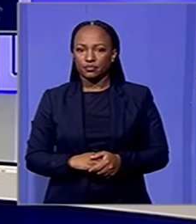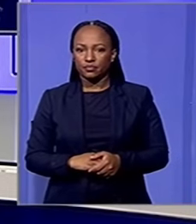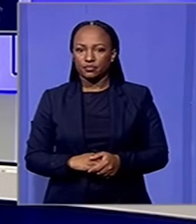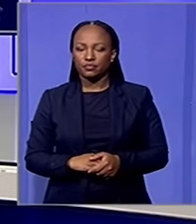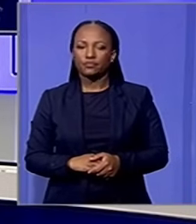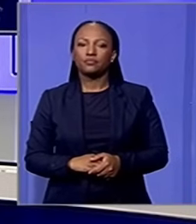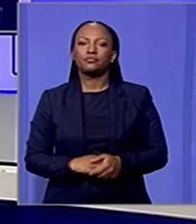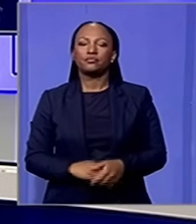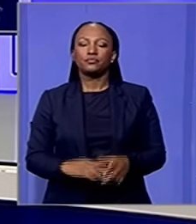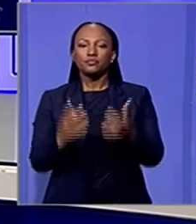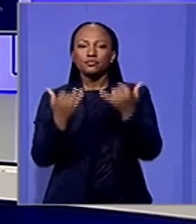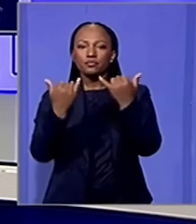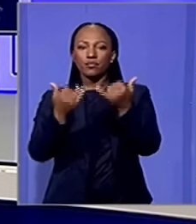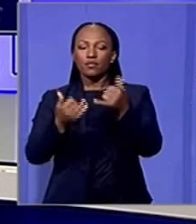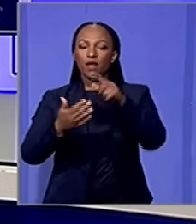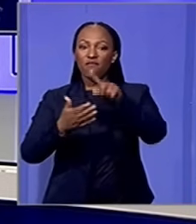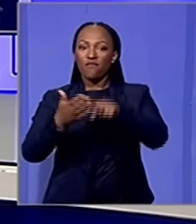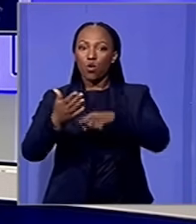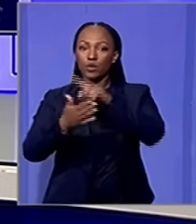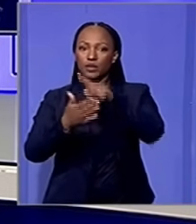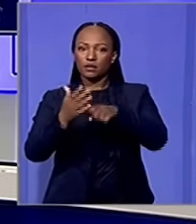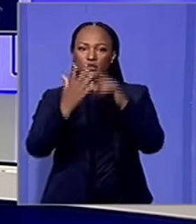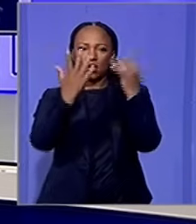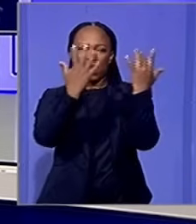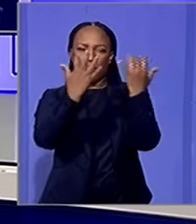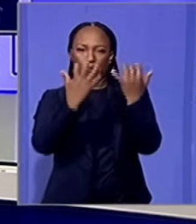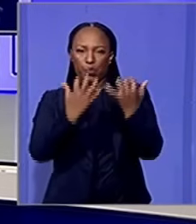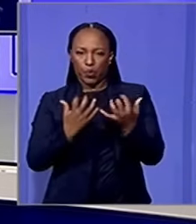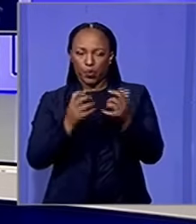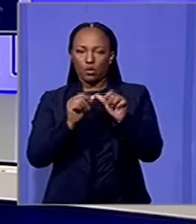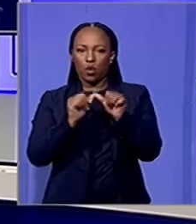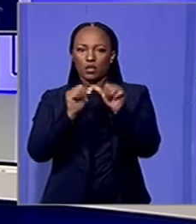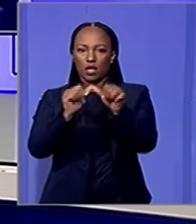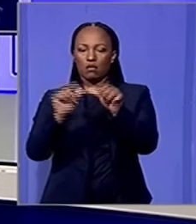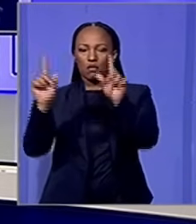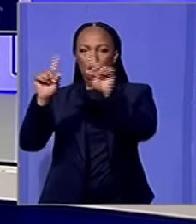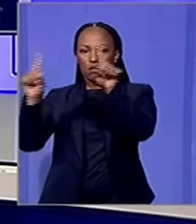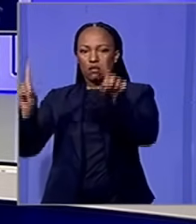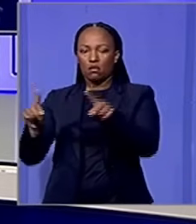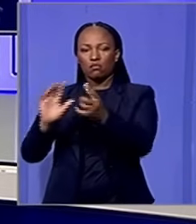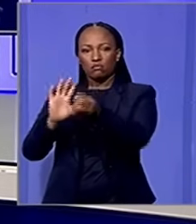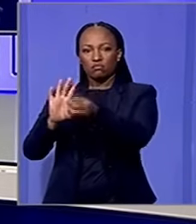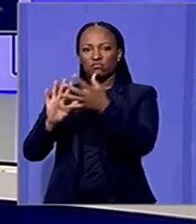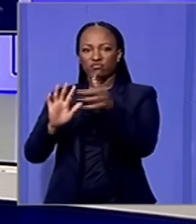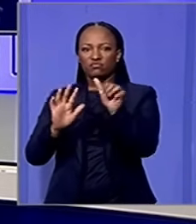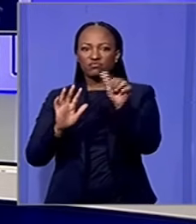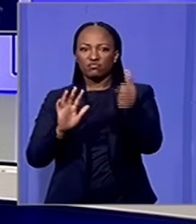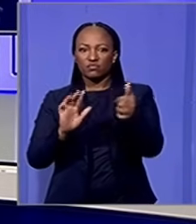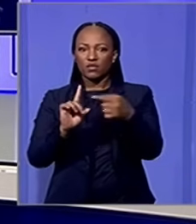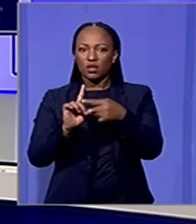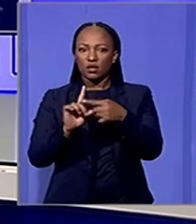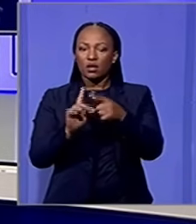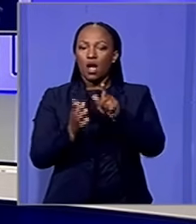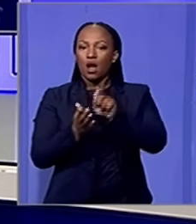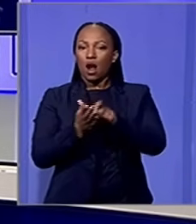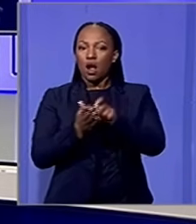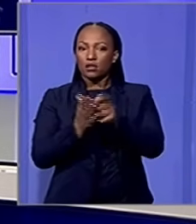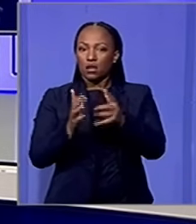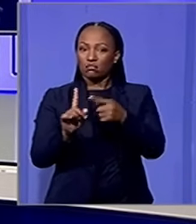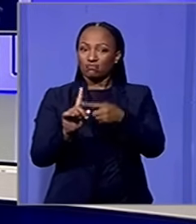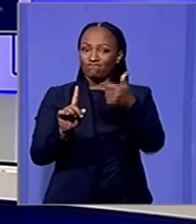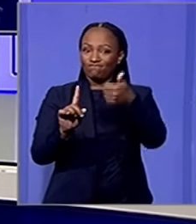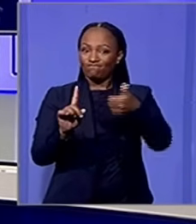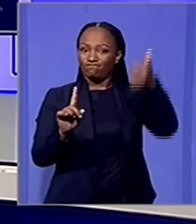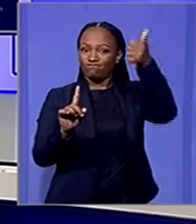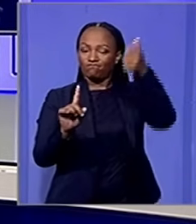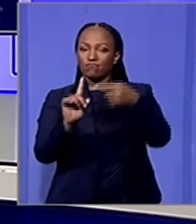Bjalo ka ge go balwa ga diboutu go tšwela pele go rothela re leba gape ka Gallagher Estate ka Midrand fa o mongwe wa dimogolo wa ditaba tša Sepedi Mage Ketla Mohlabi